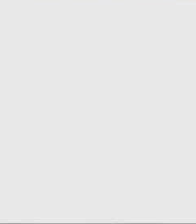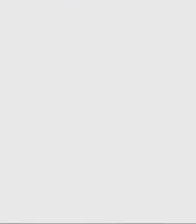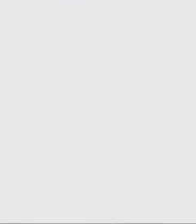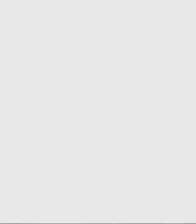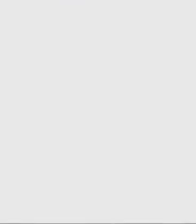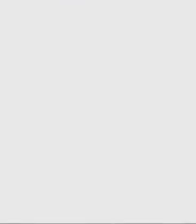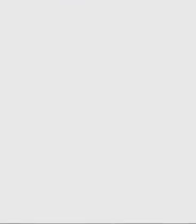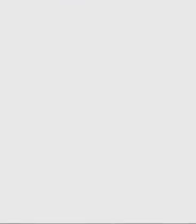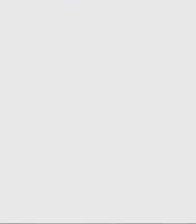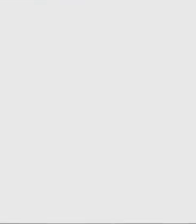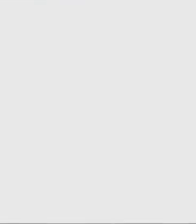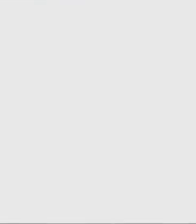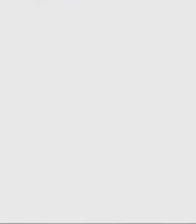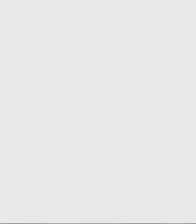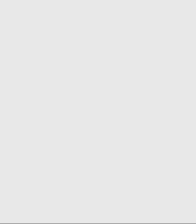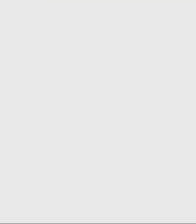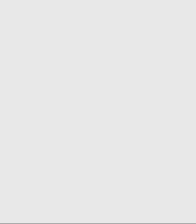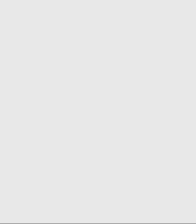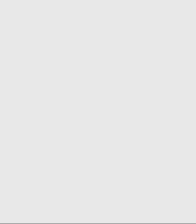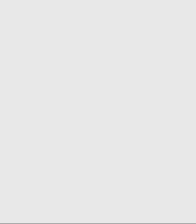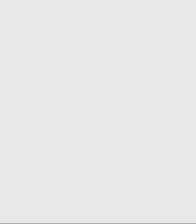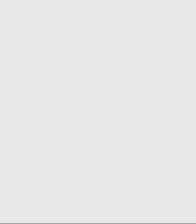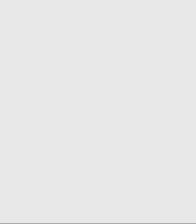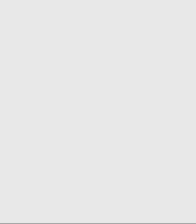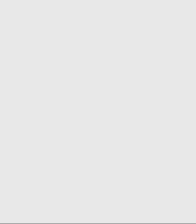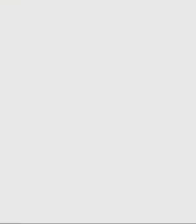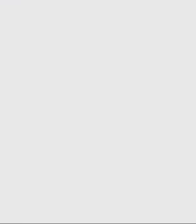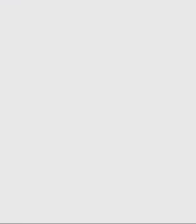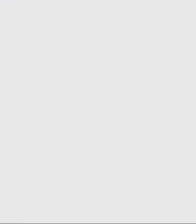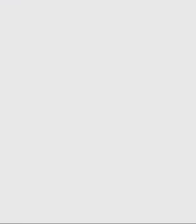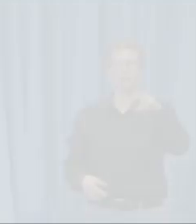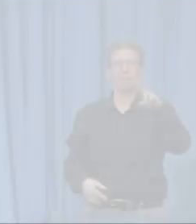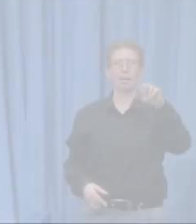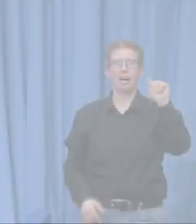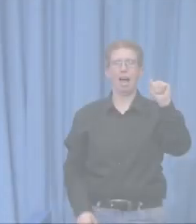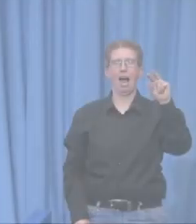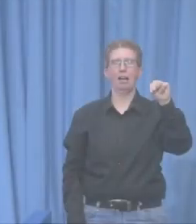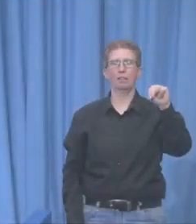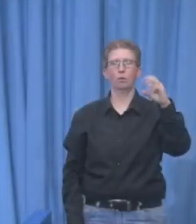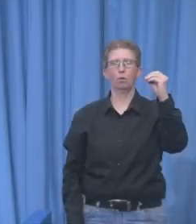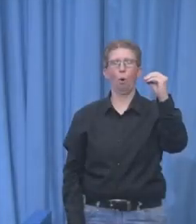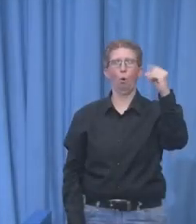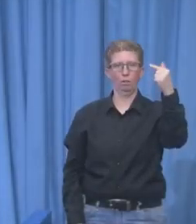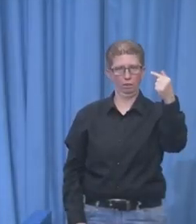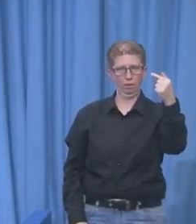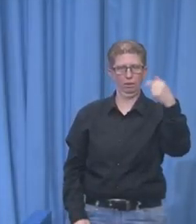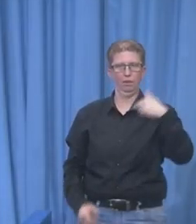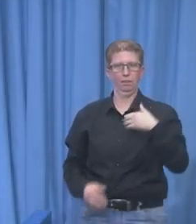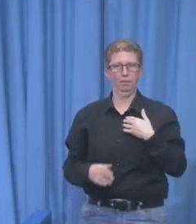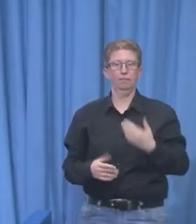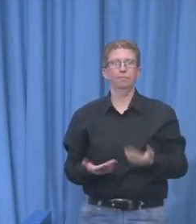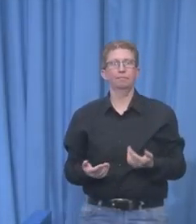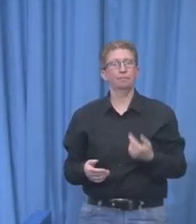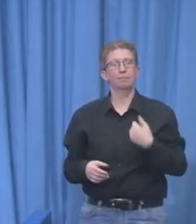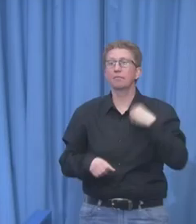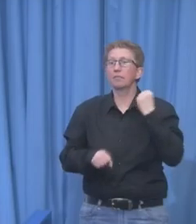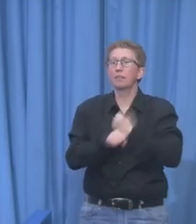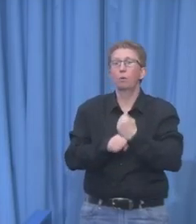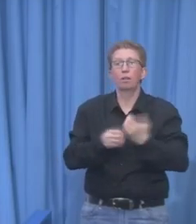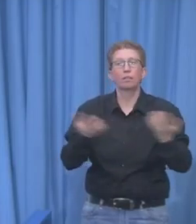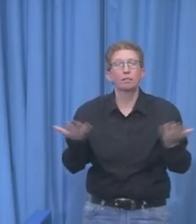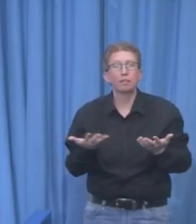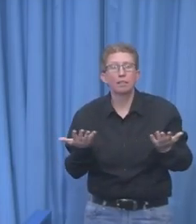Galia GRANOT. I work in the Ruderman Family Foundation, for whom you heard Shira Ruderman in the